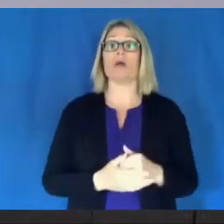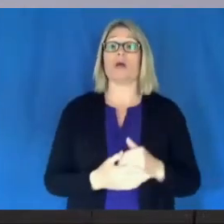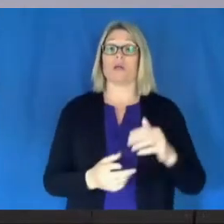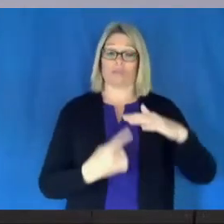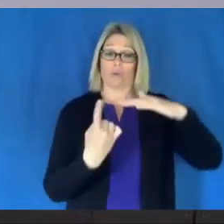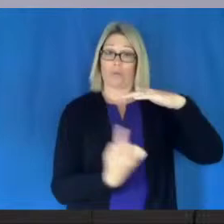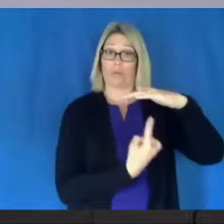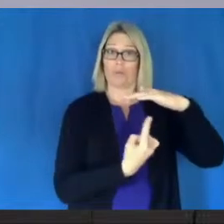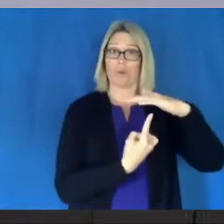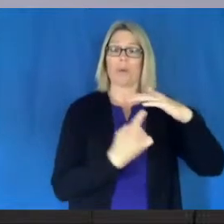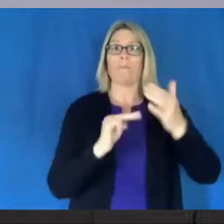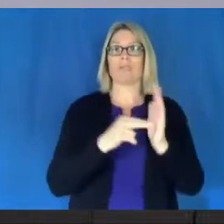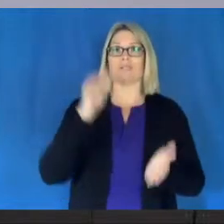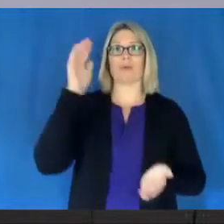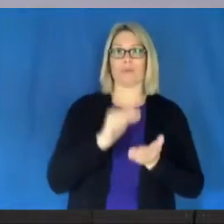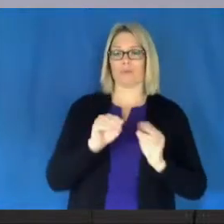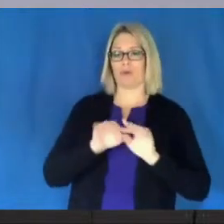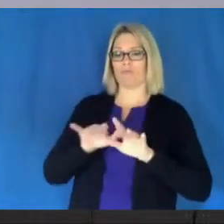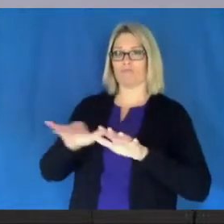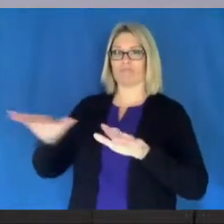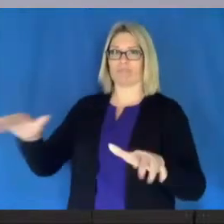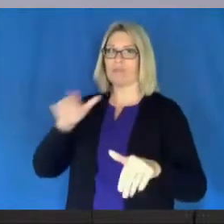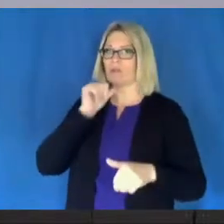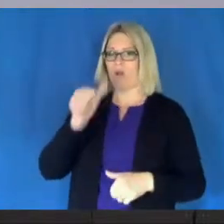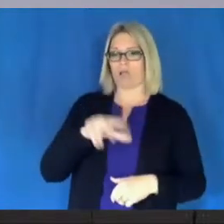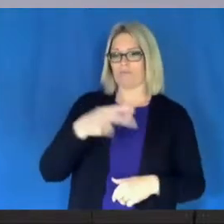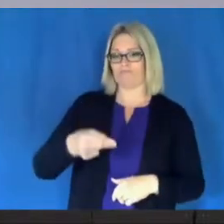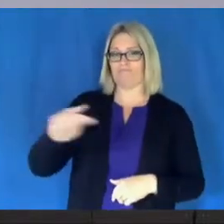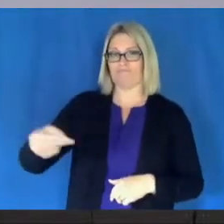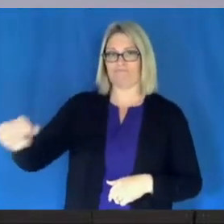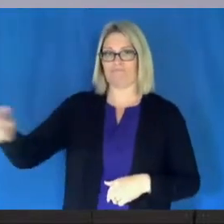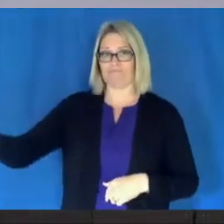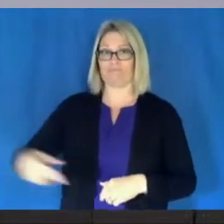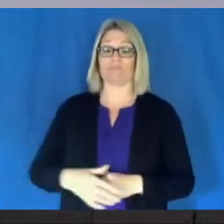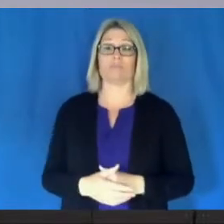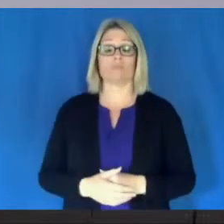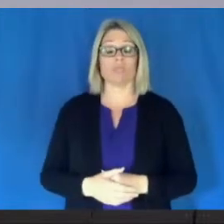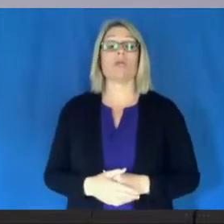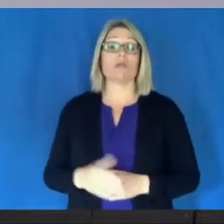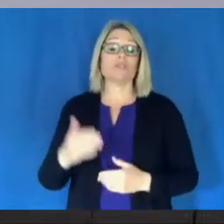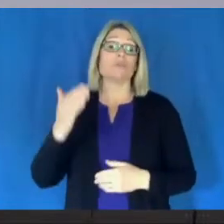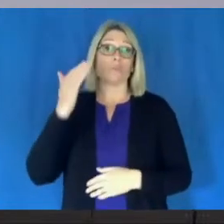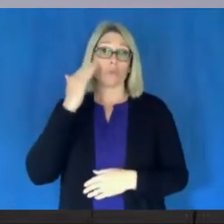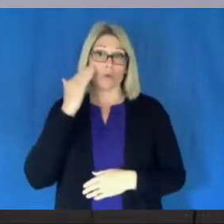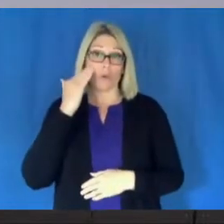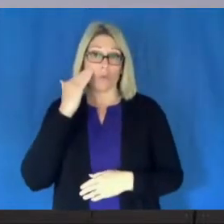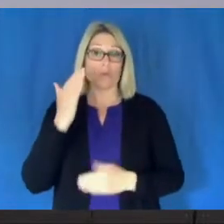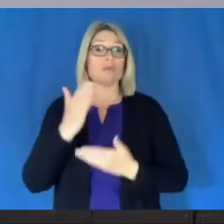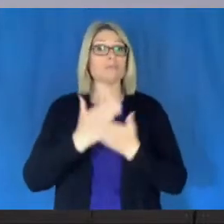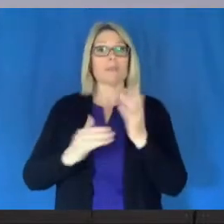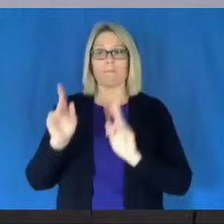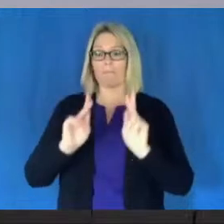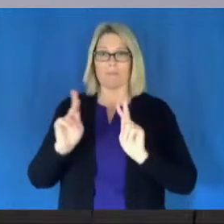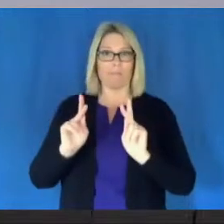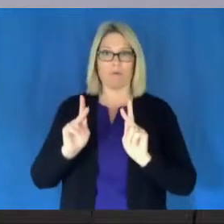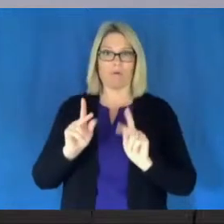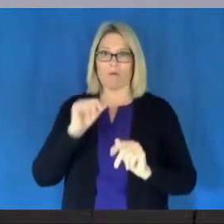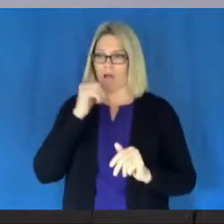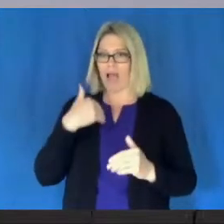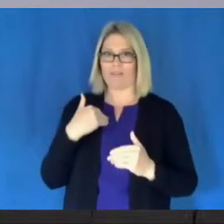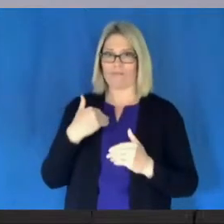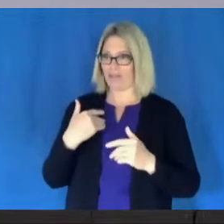of transmission to anyone else. However, it is recognized that some individuals do not have access to a separate